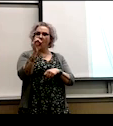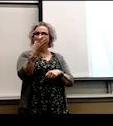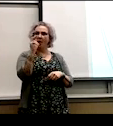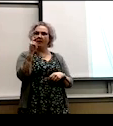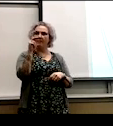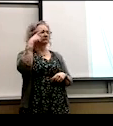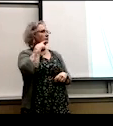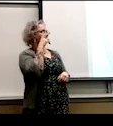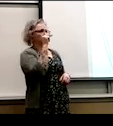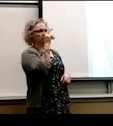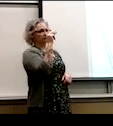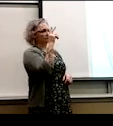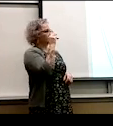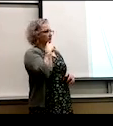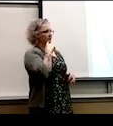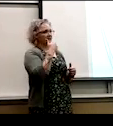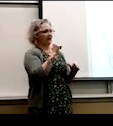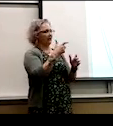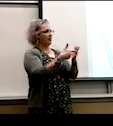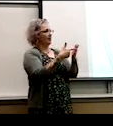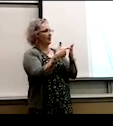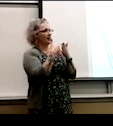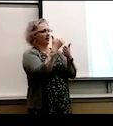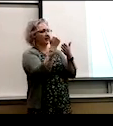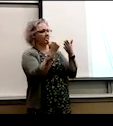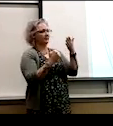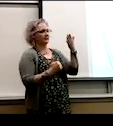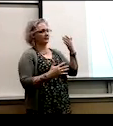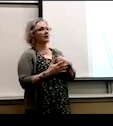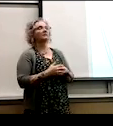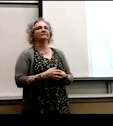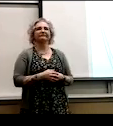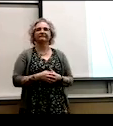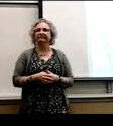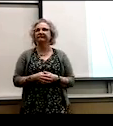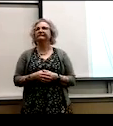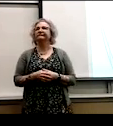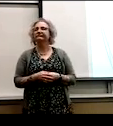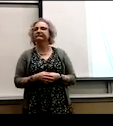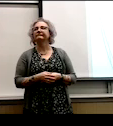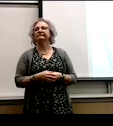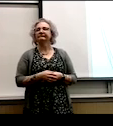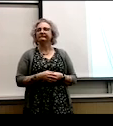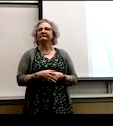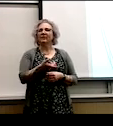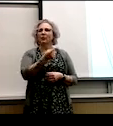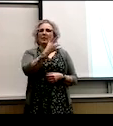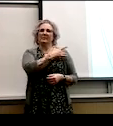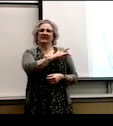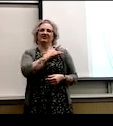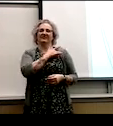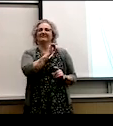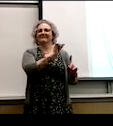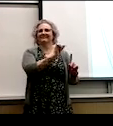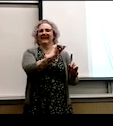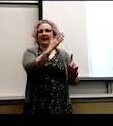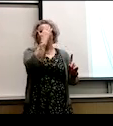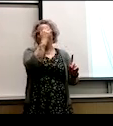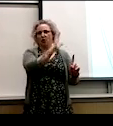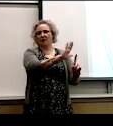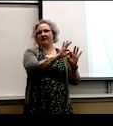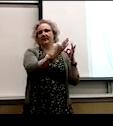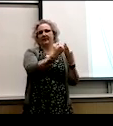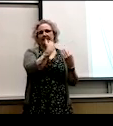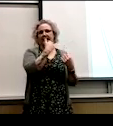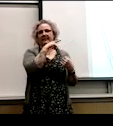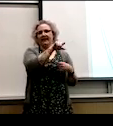created a little foundation for my sister and she has enough money to pay for it. Memantine, even though it's gone generic, is very expensive.